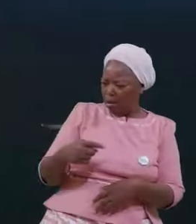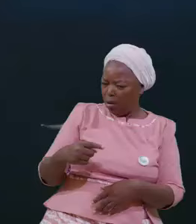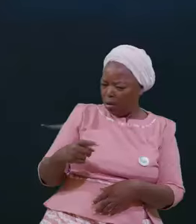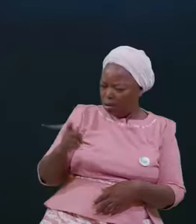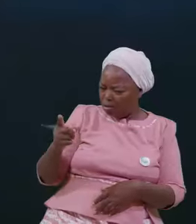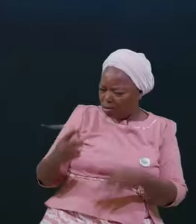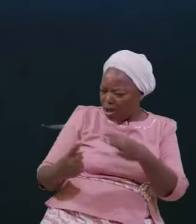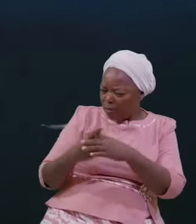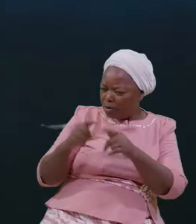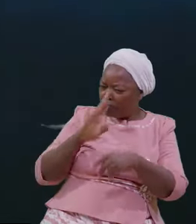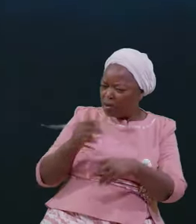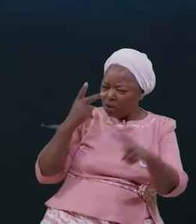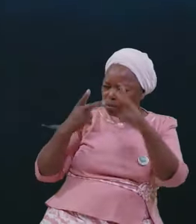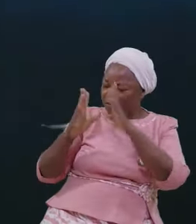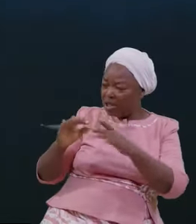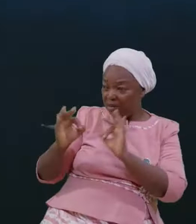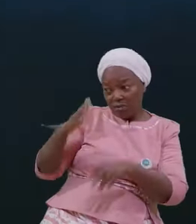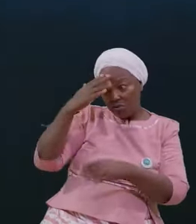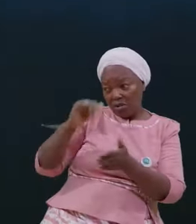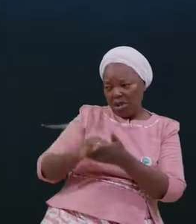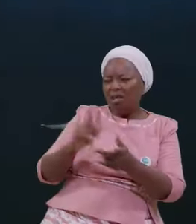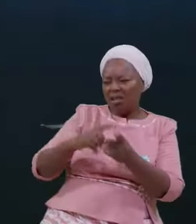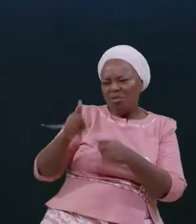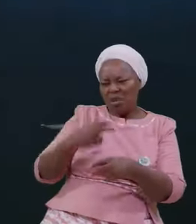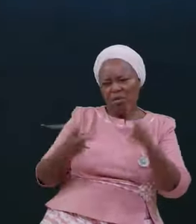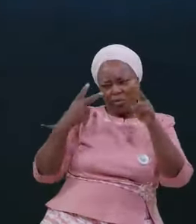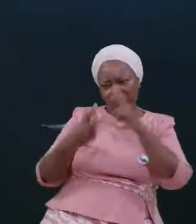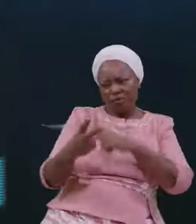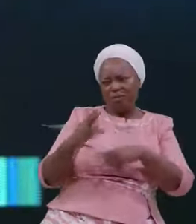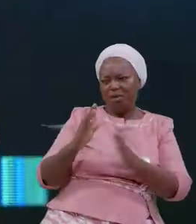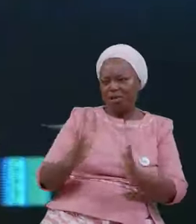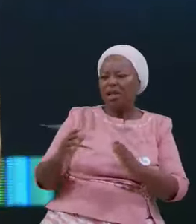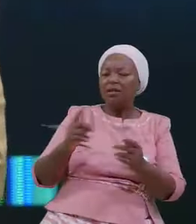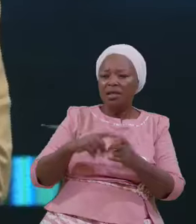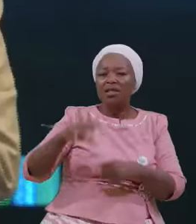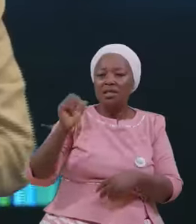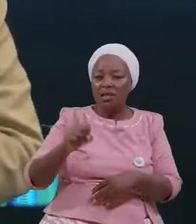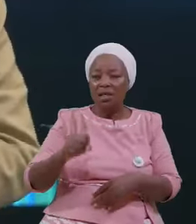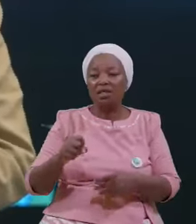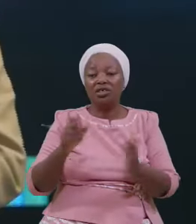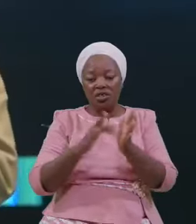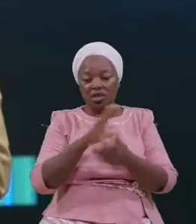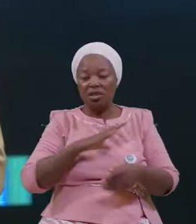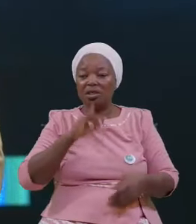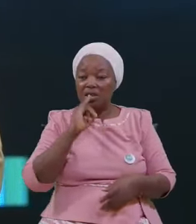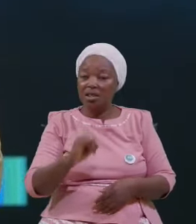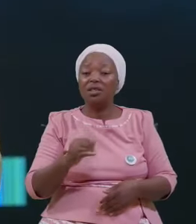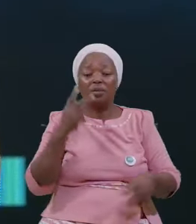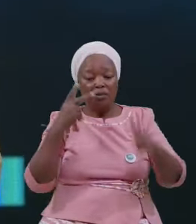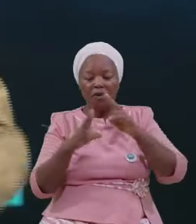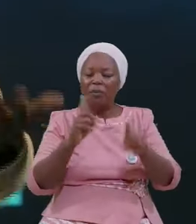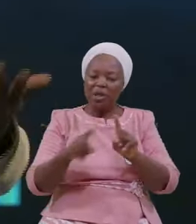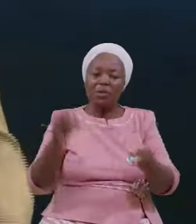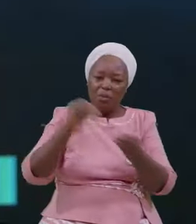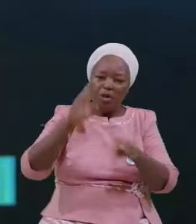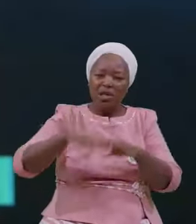know that, you are a prophet. Yes, he is, but he's more than a prophet. And he knows everything in your life.